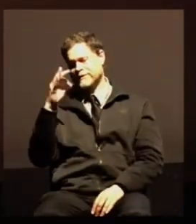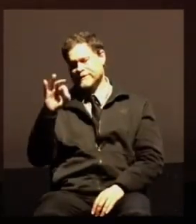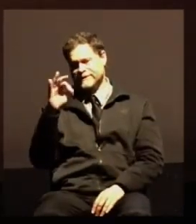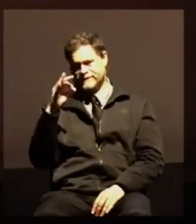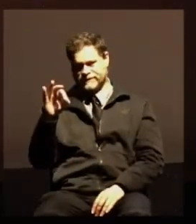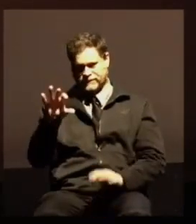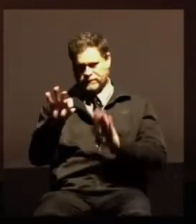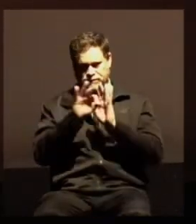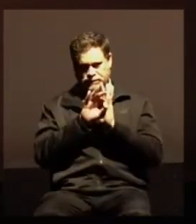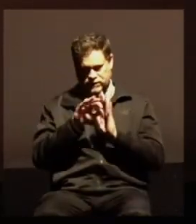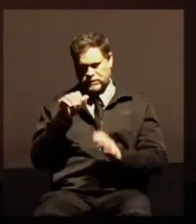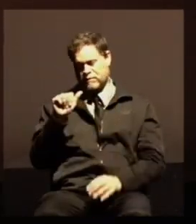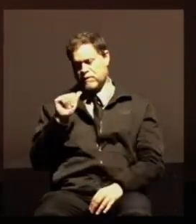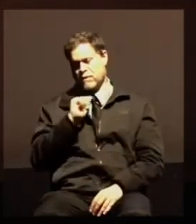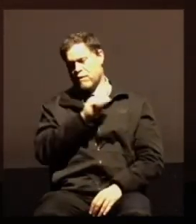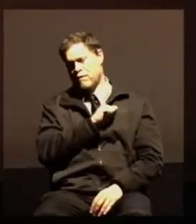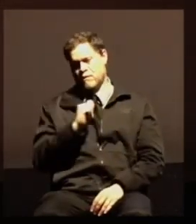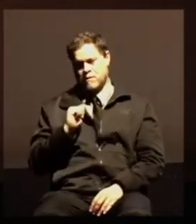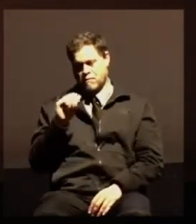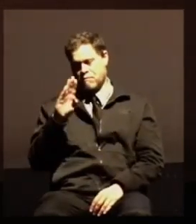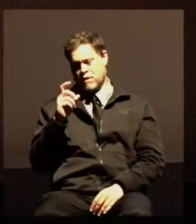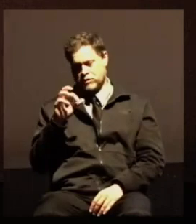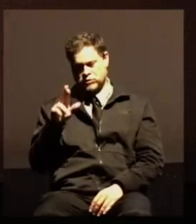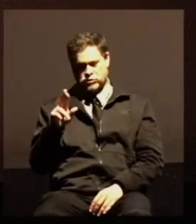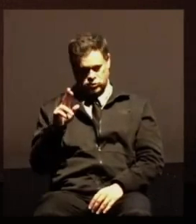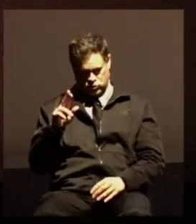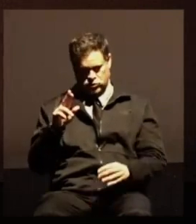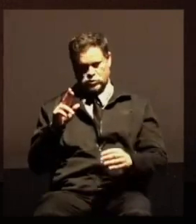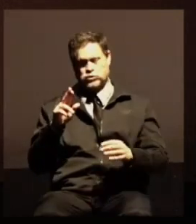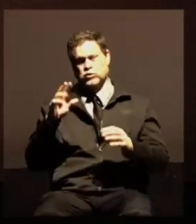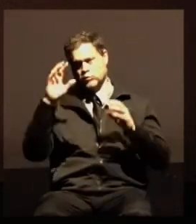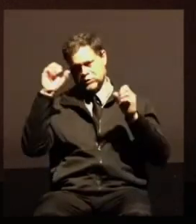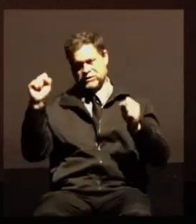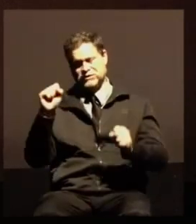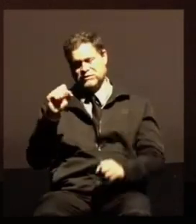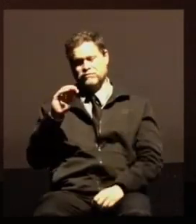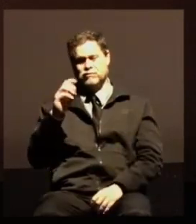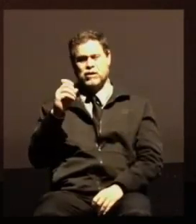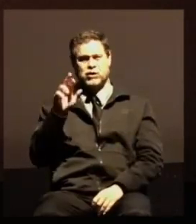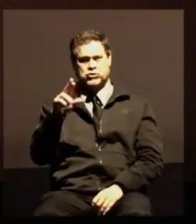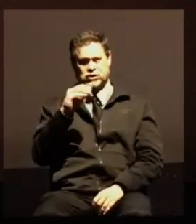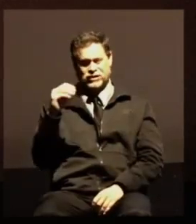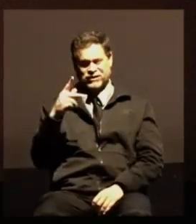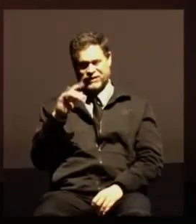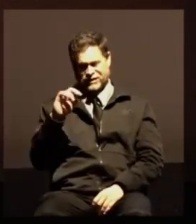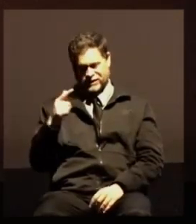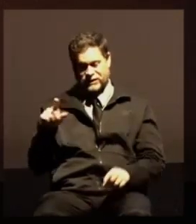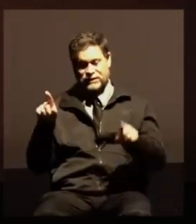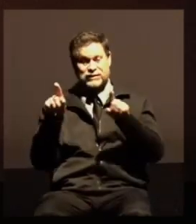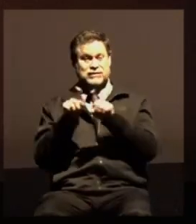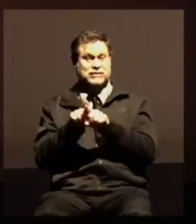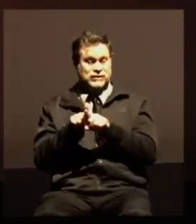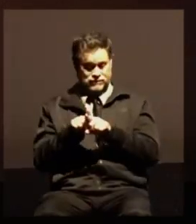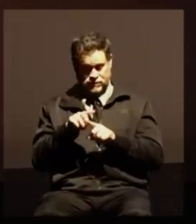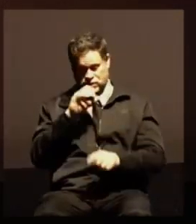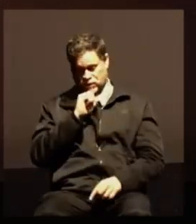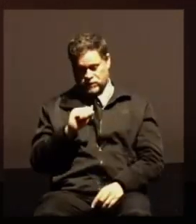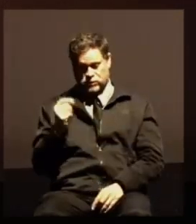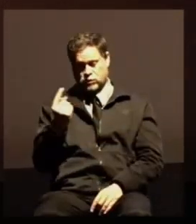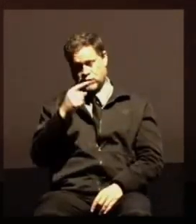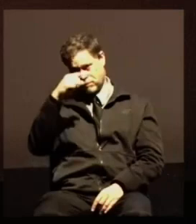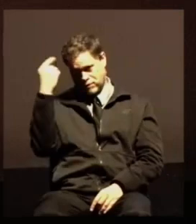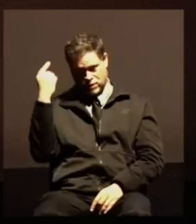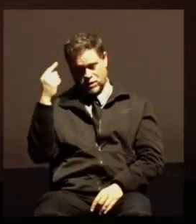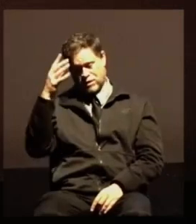was picked to be an ambassador for the university presidents Maxson and King. During that same age, I was the only